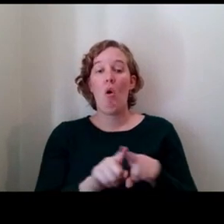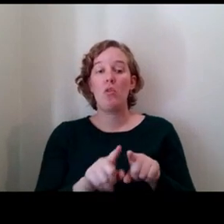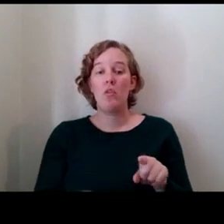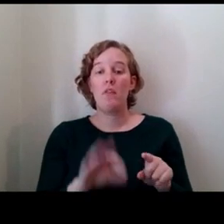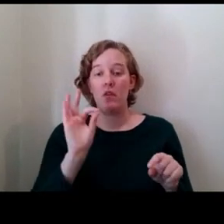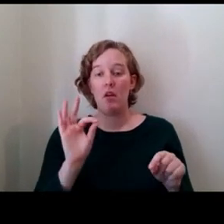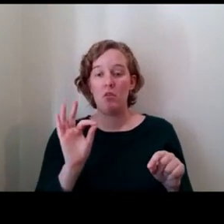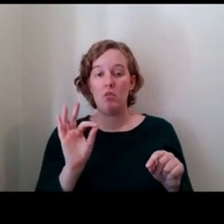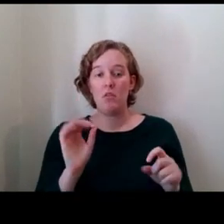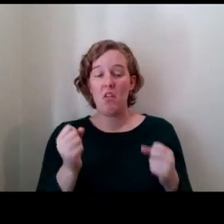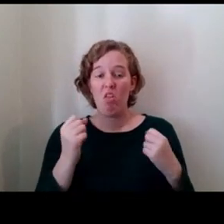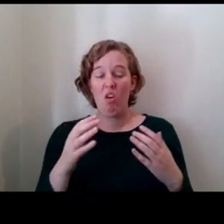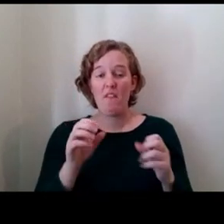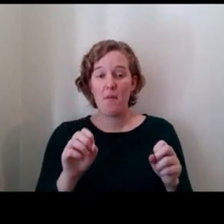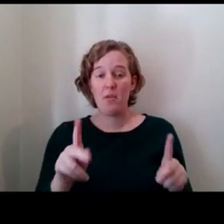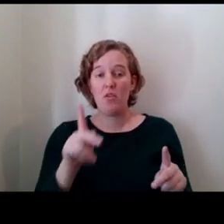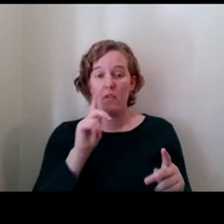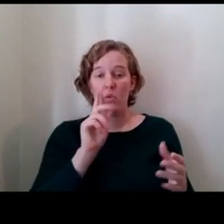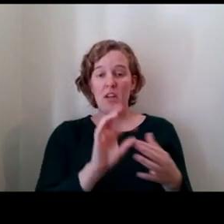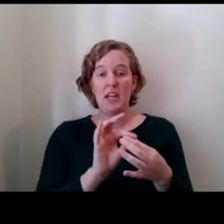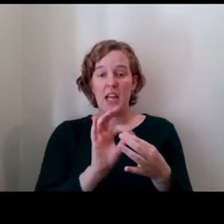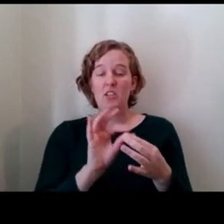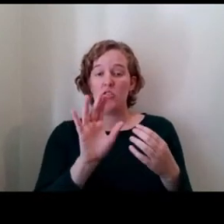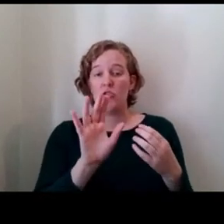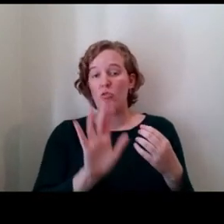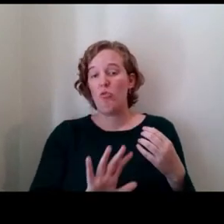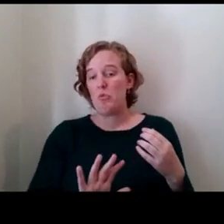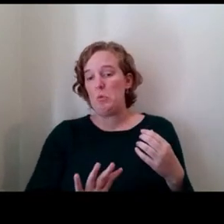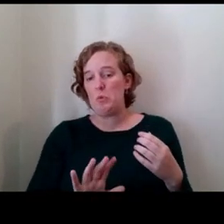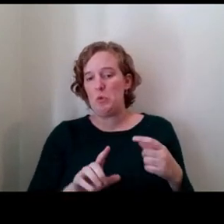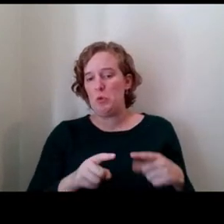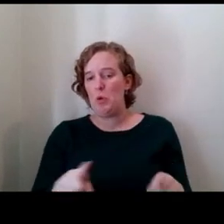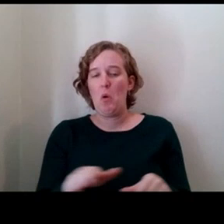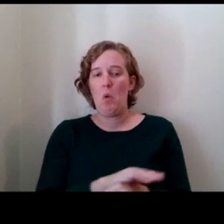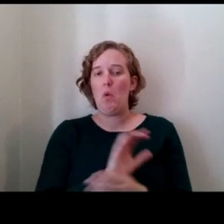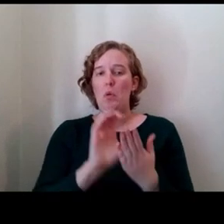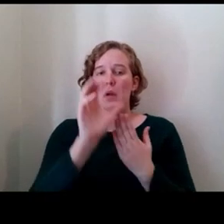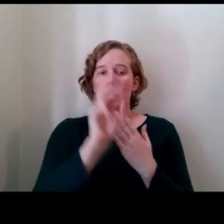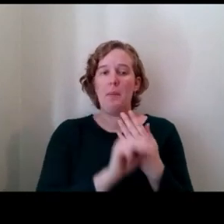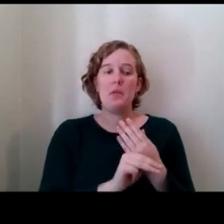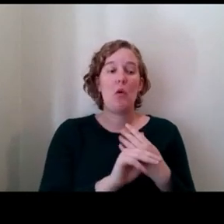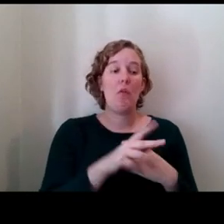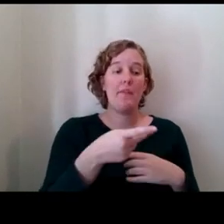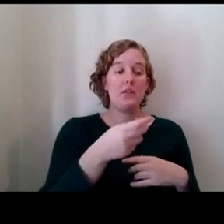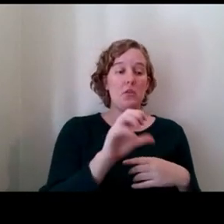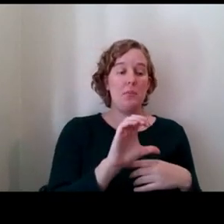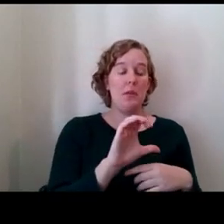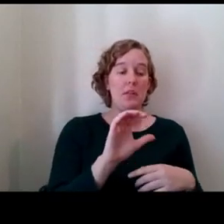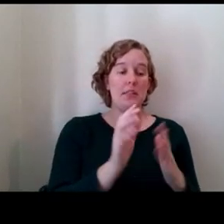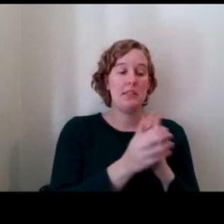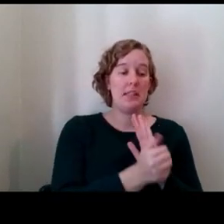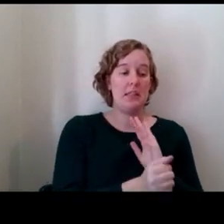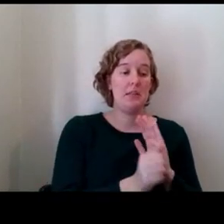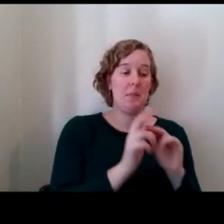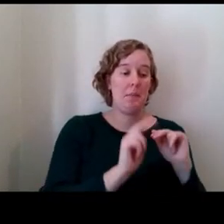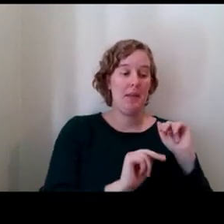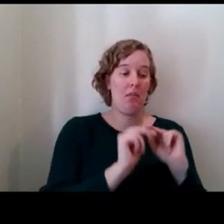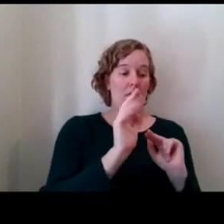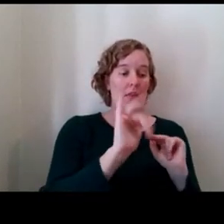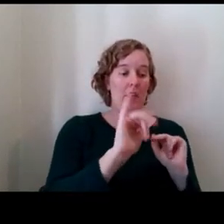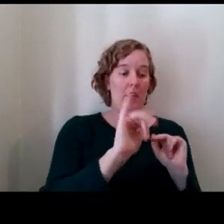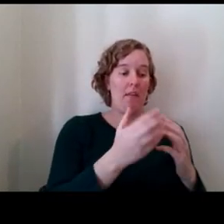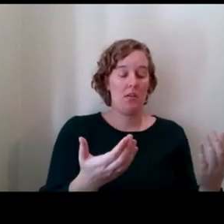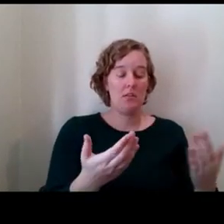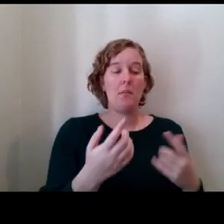lot of opportunity for connections across the curriculum. So you might use your physical computing skills to build a device, but then you